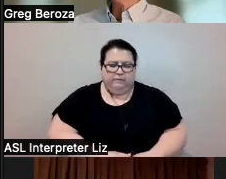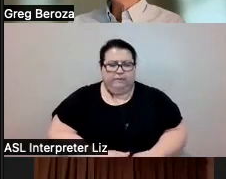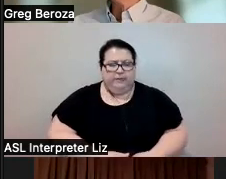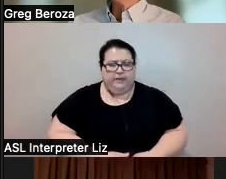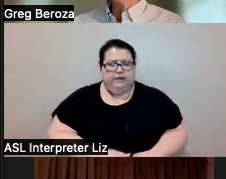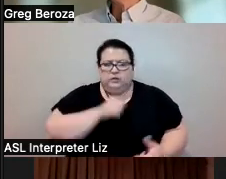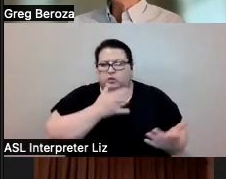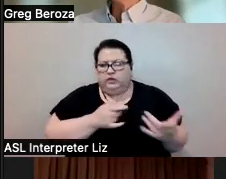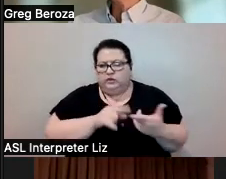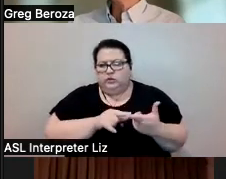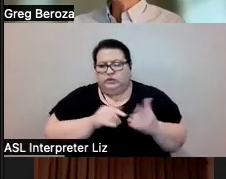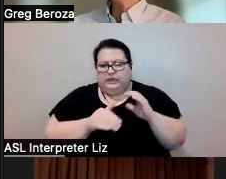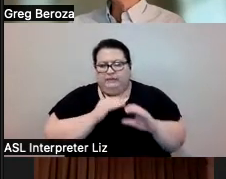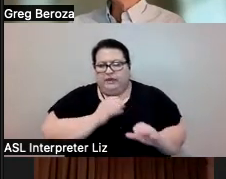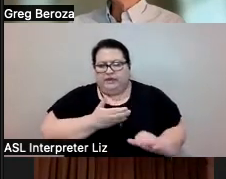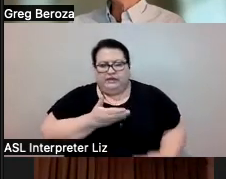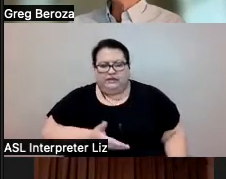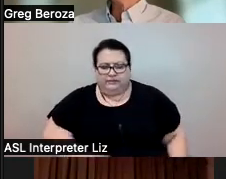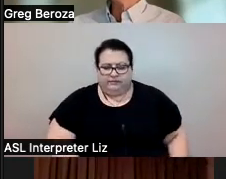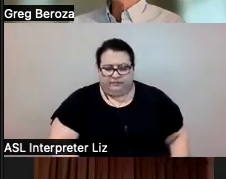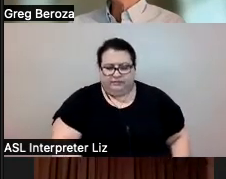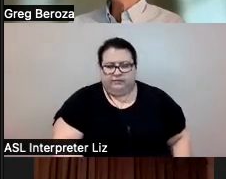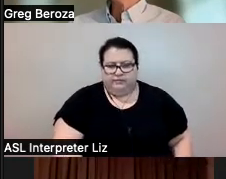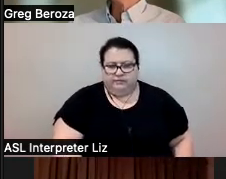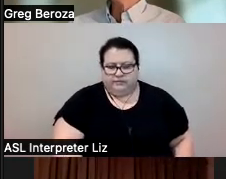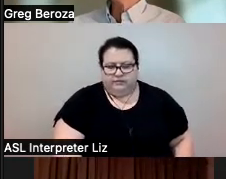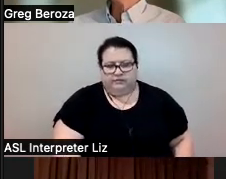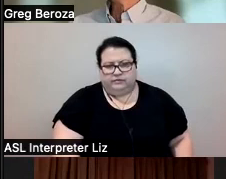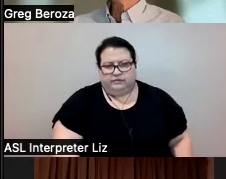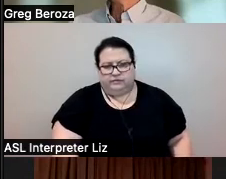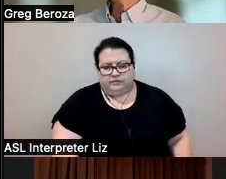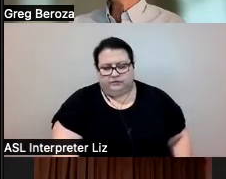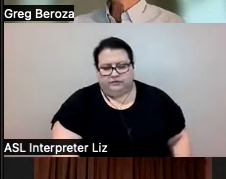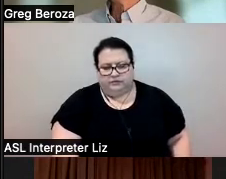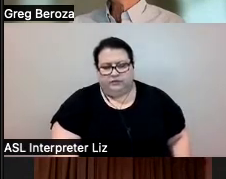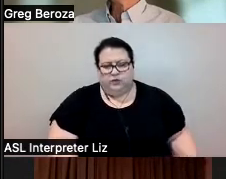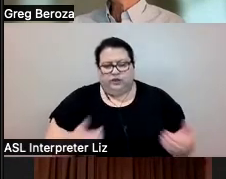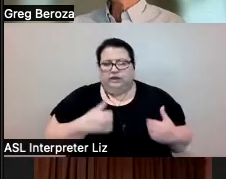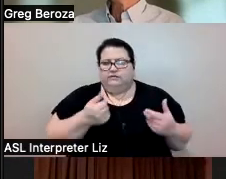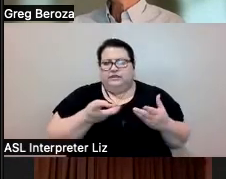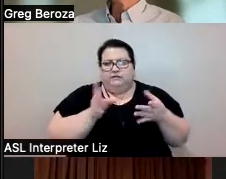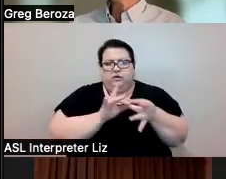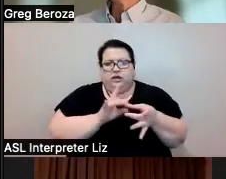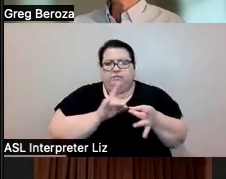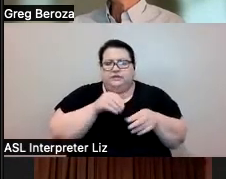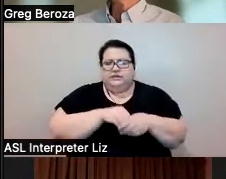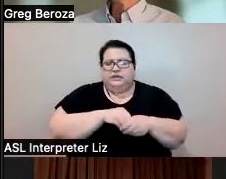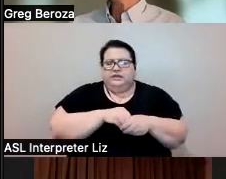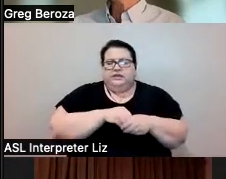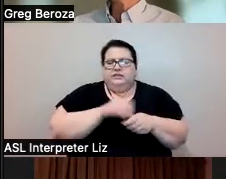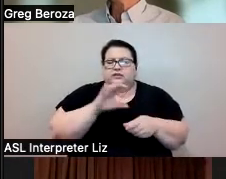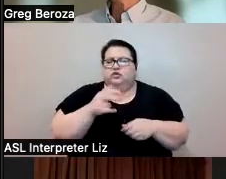to email us there. And we have, again, a number of comments in the